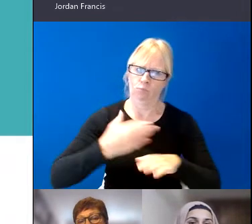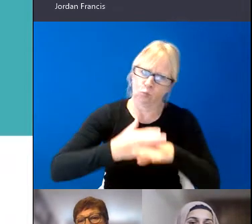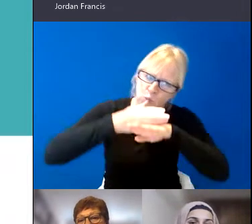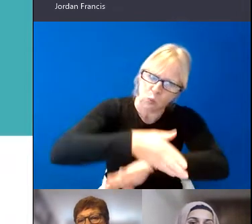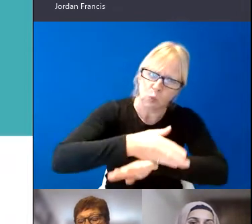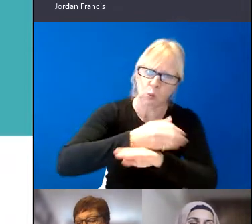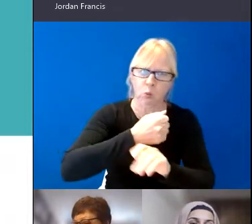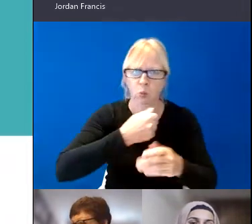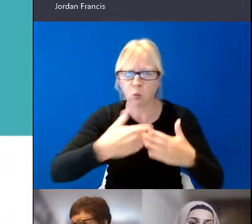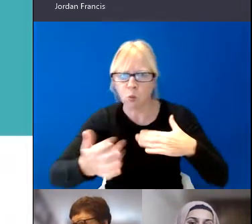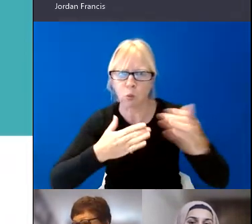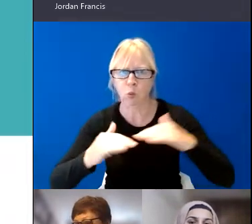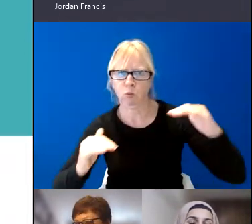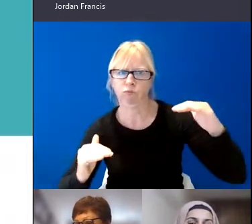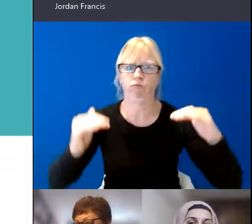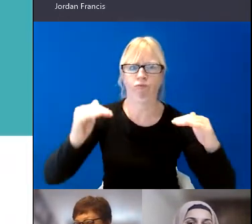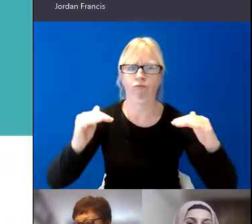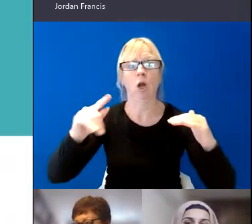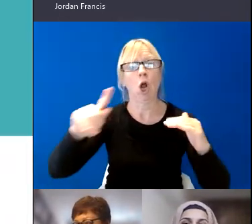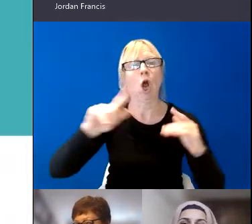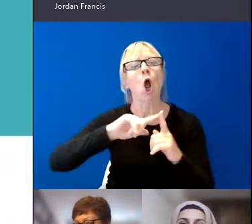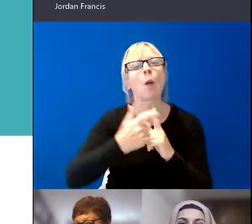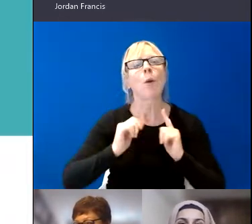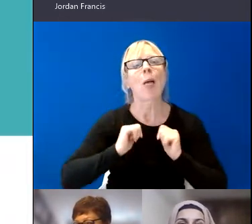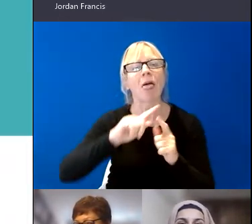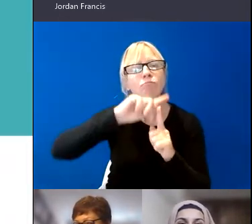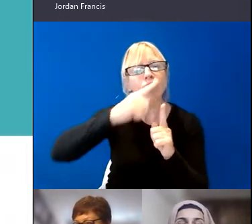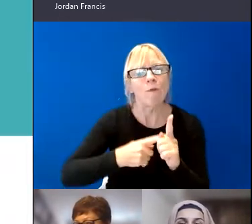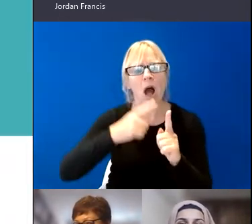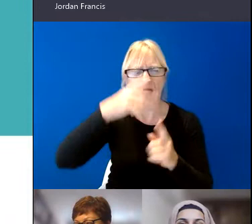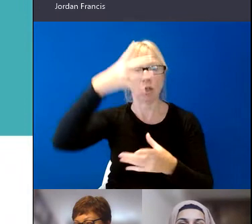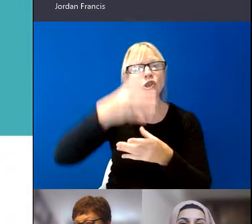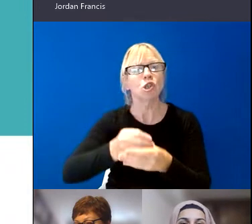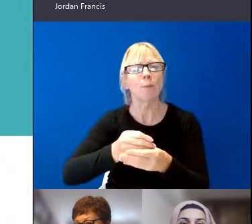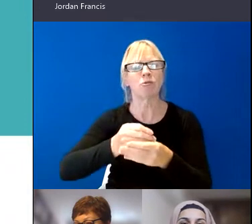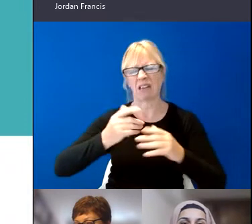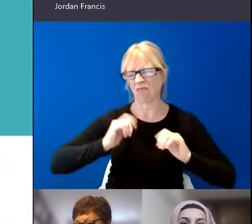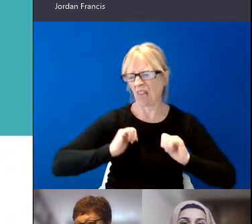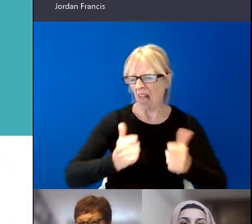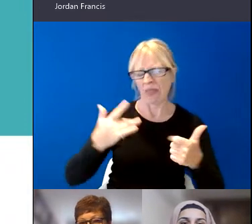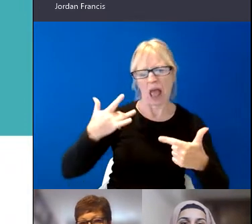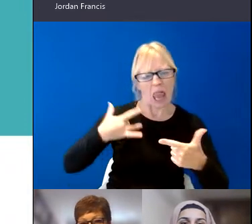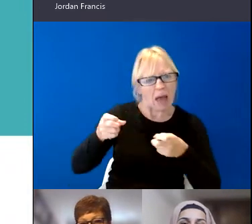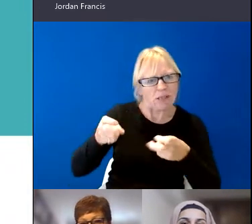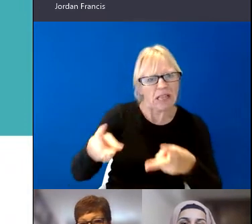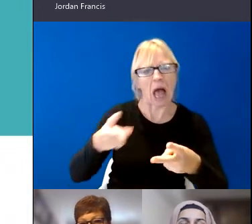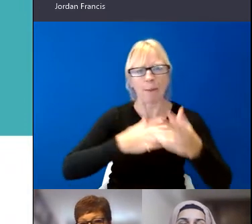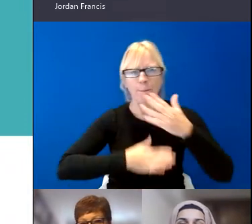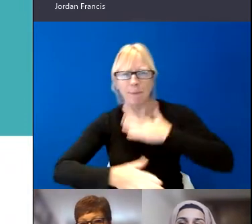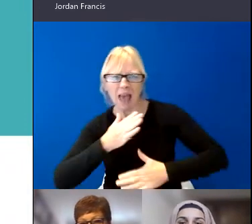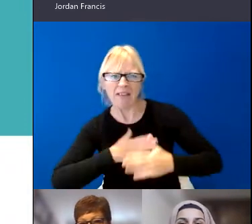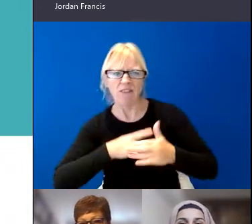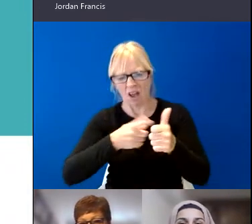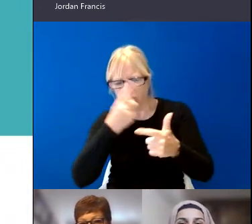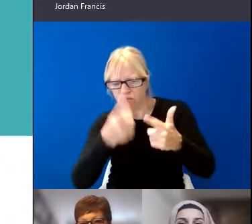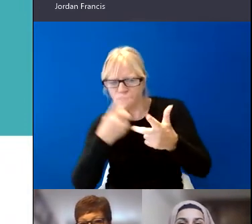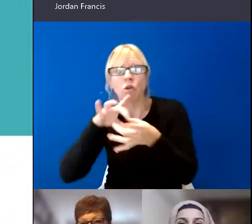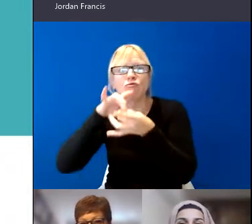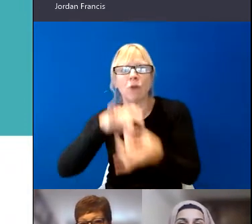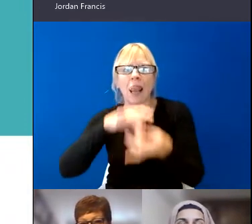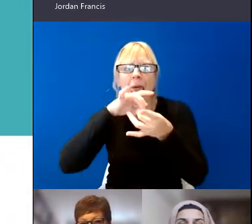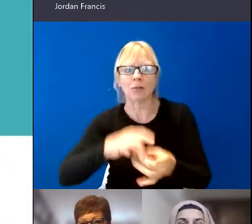health profiles have identified and summarised the physical health, mental health, lifestyle, behavioural and wider determinants of health-related